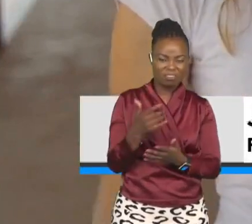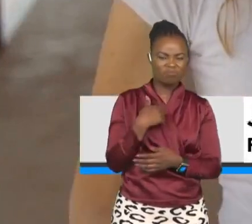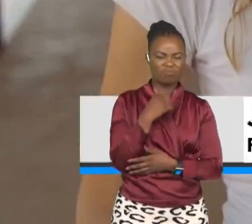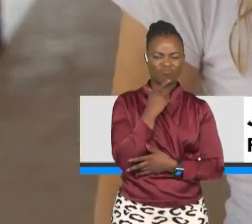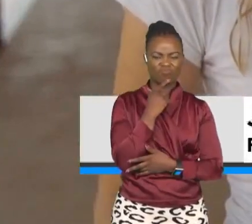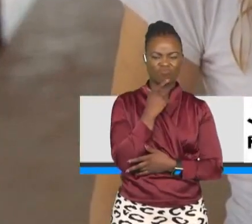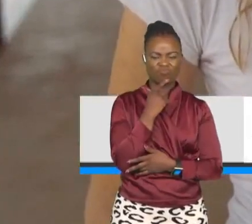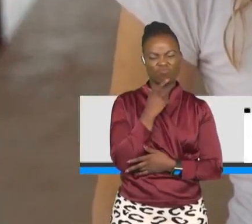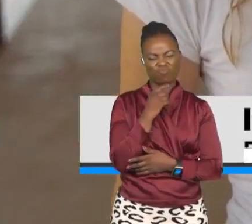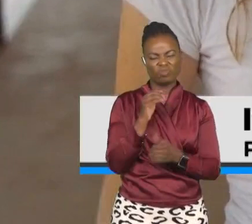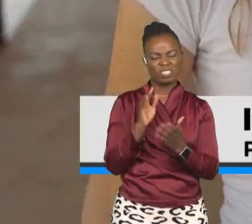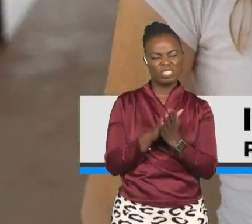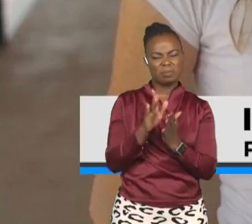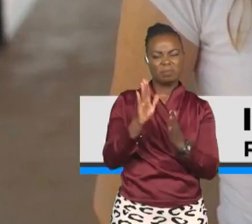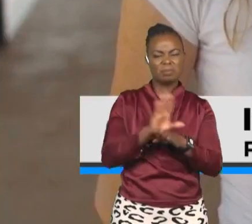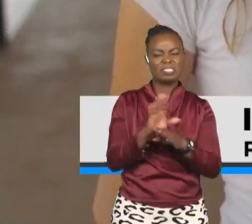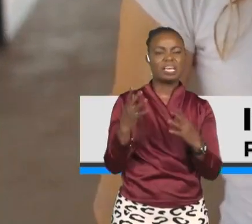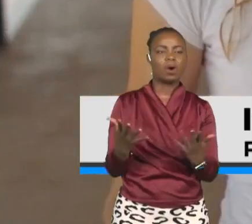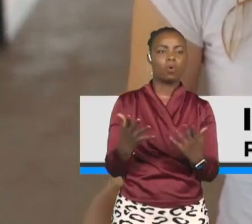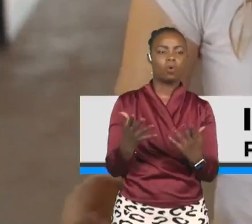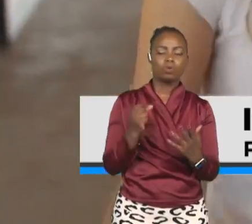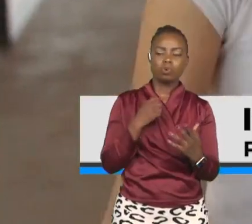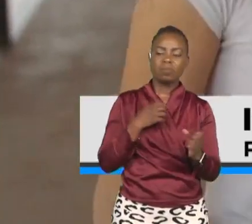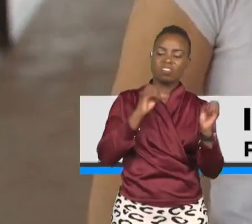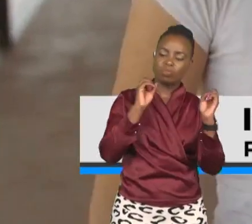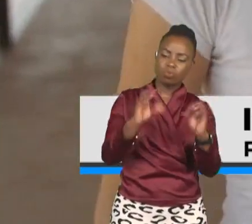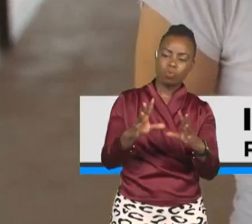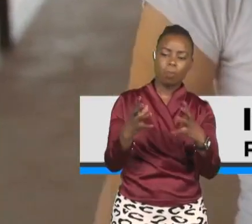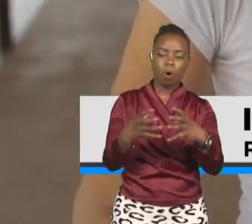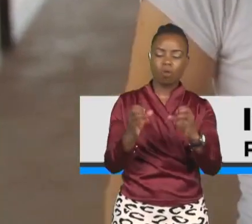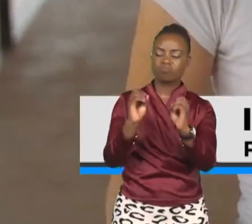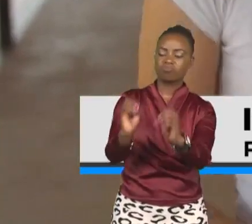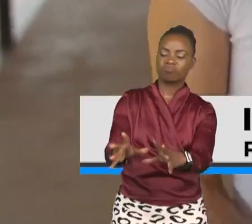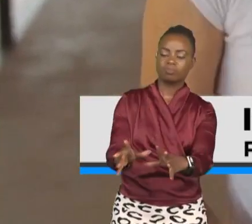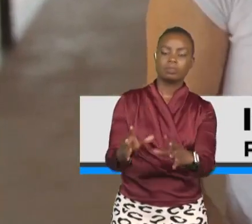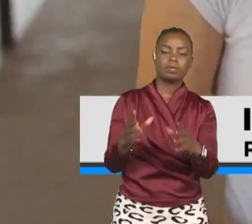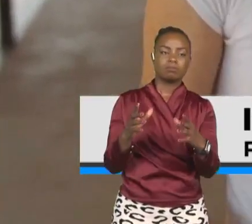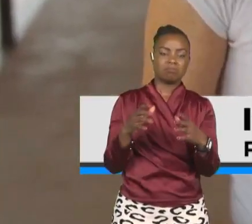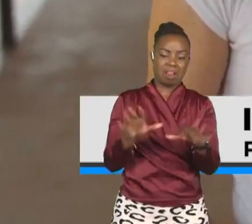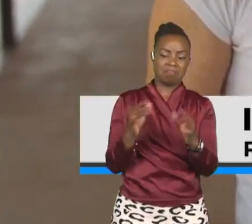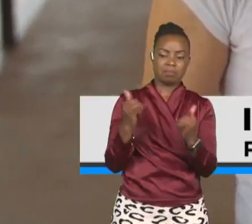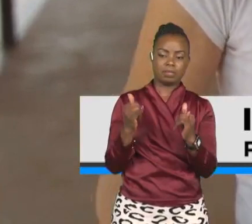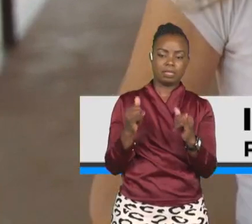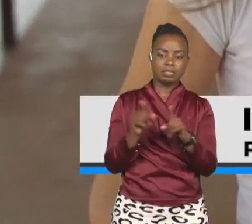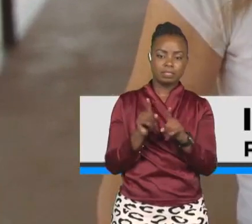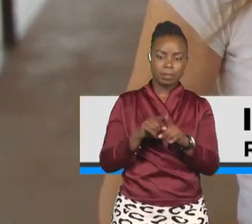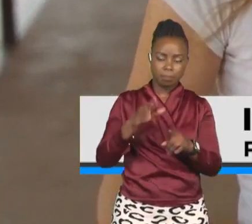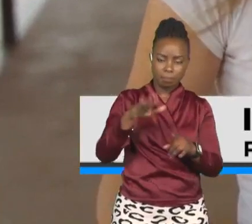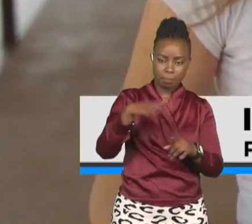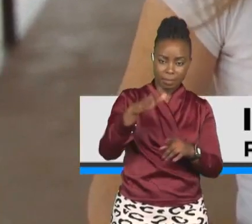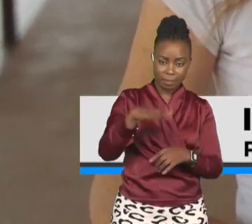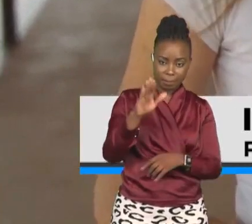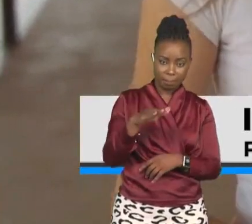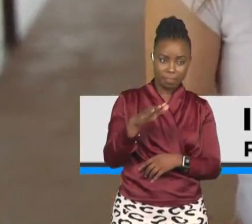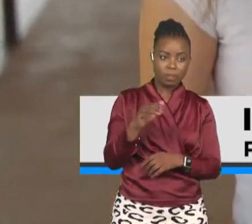entertained? And so we threw in some soccer balls, rugby balls, and of course there were some paint brushes